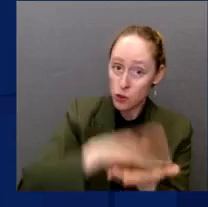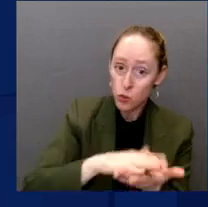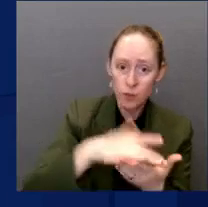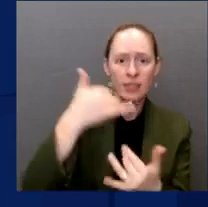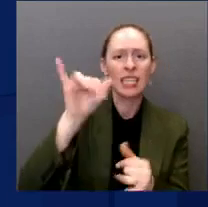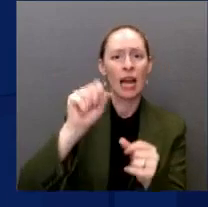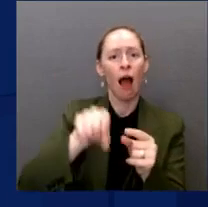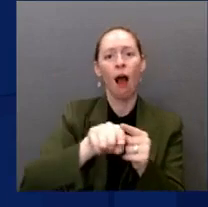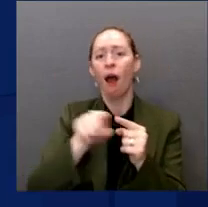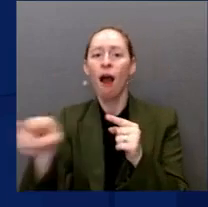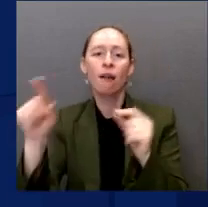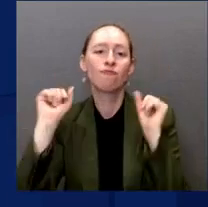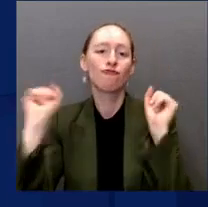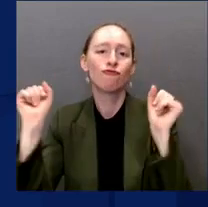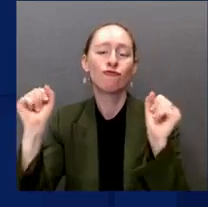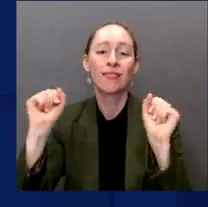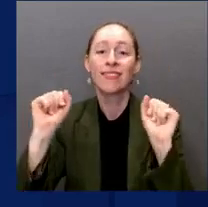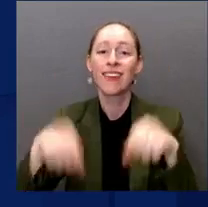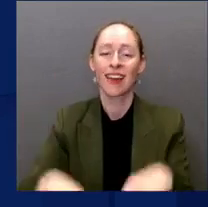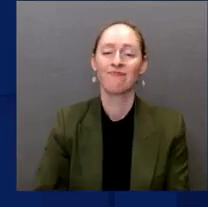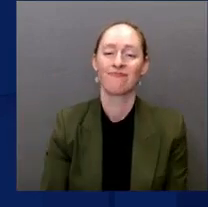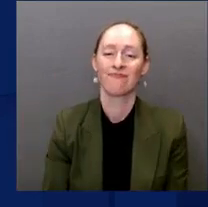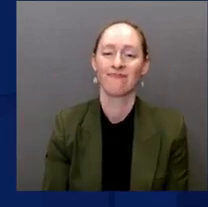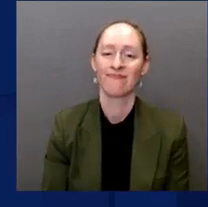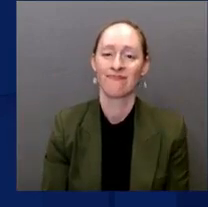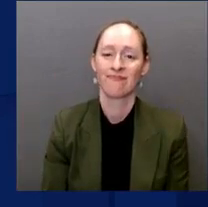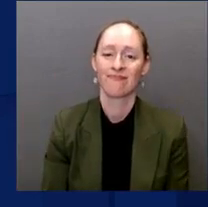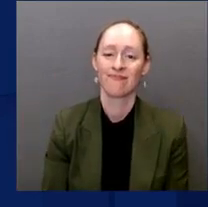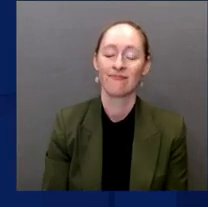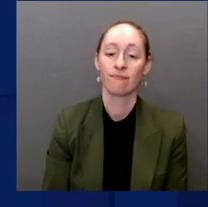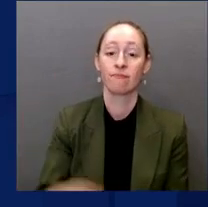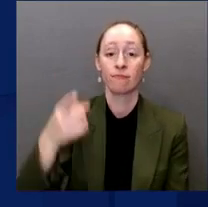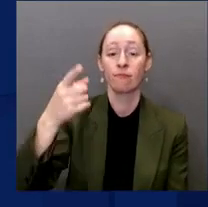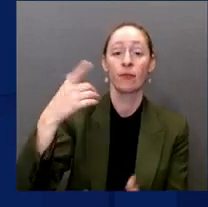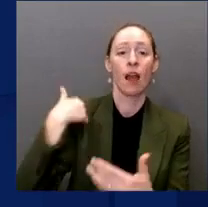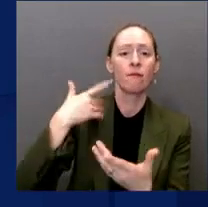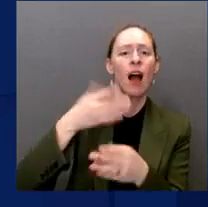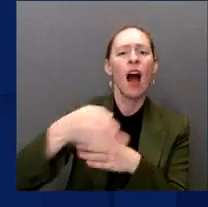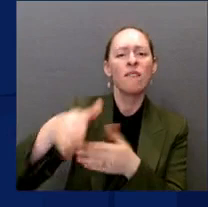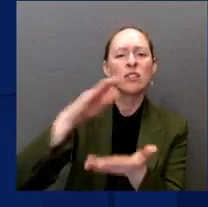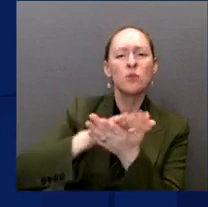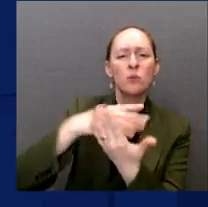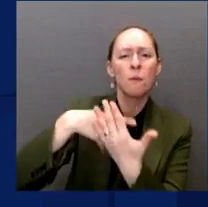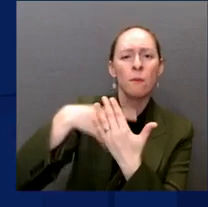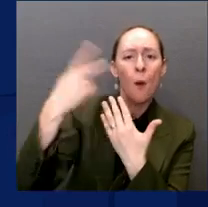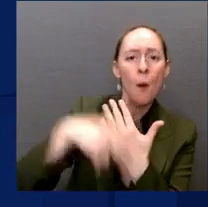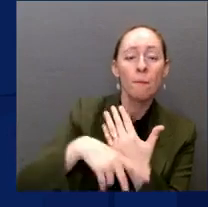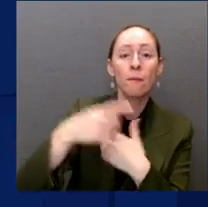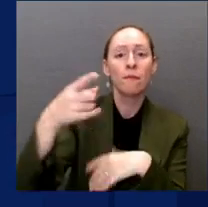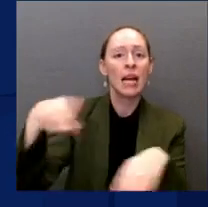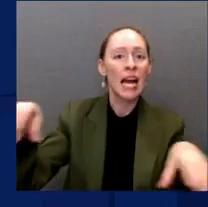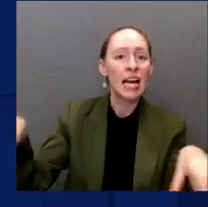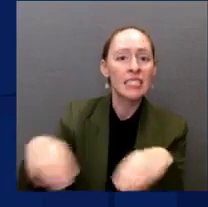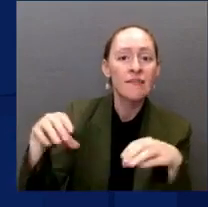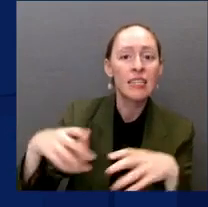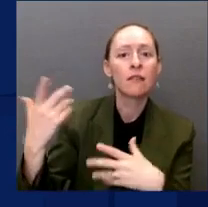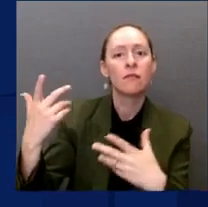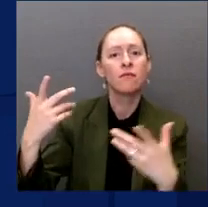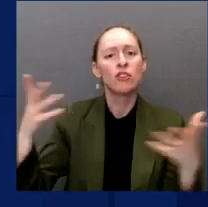school programs, so we get kids off to a healthy start. Not just, so we should take advantage of the opportunities when we have these